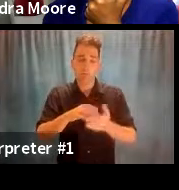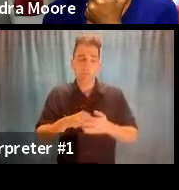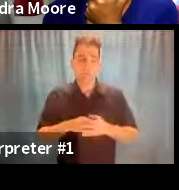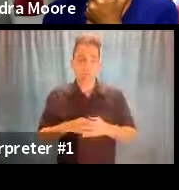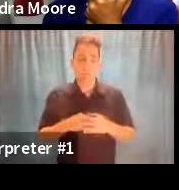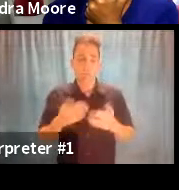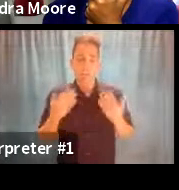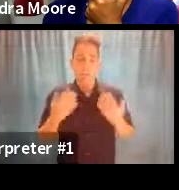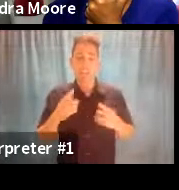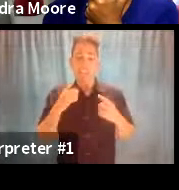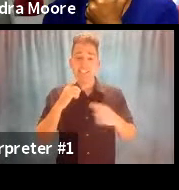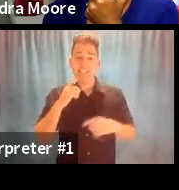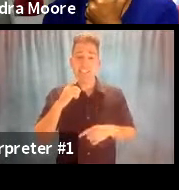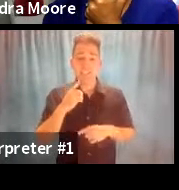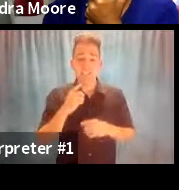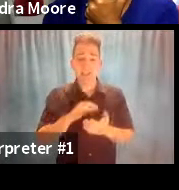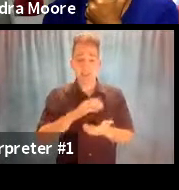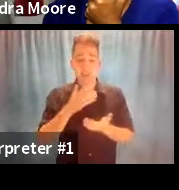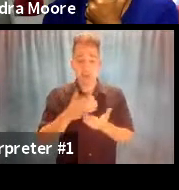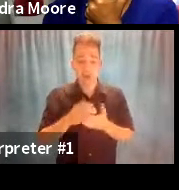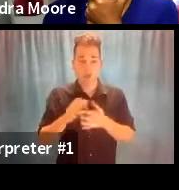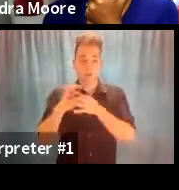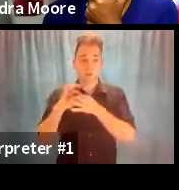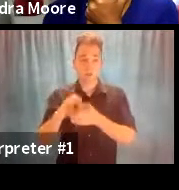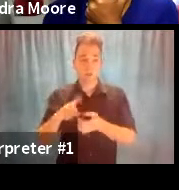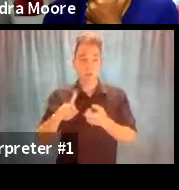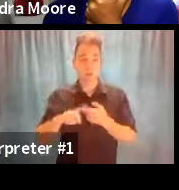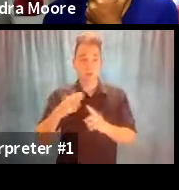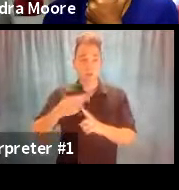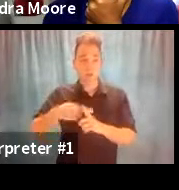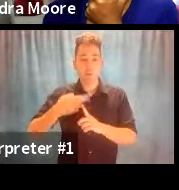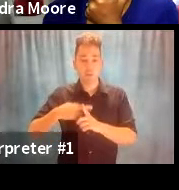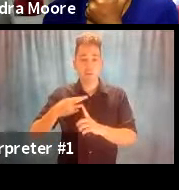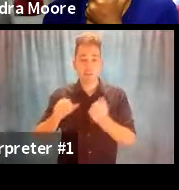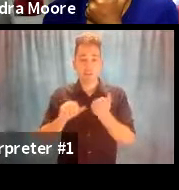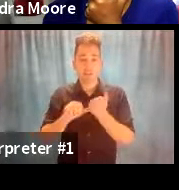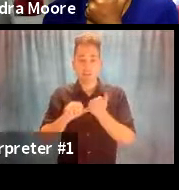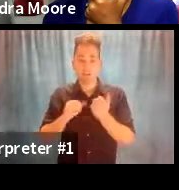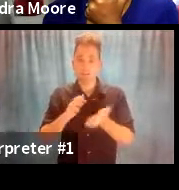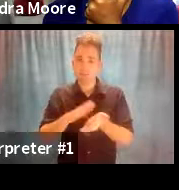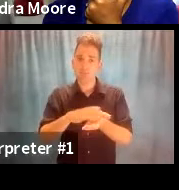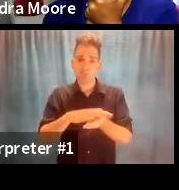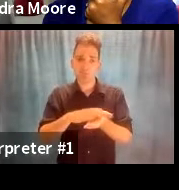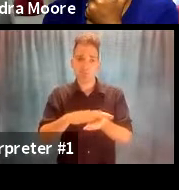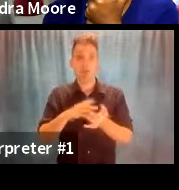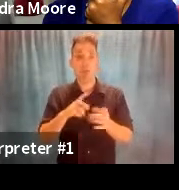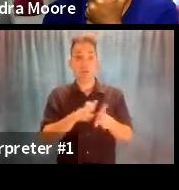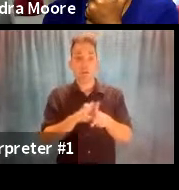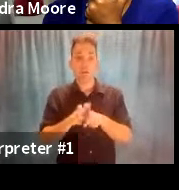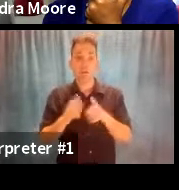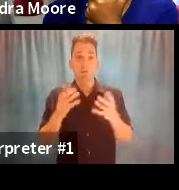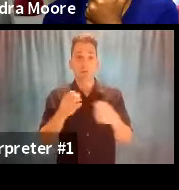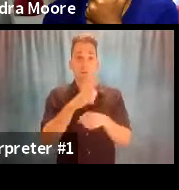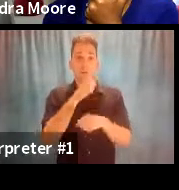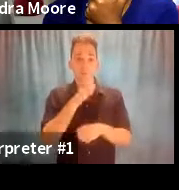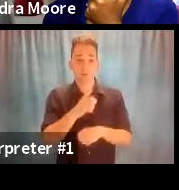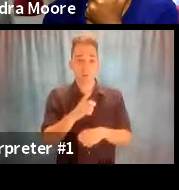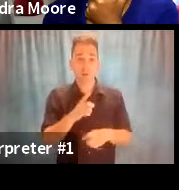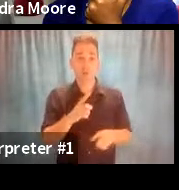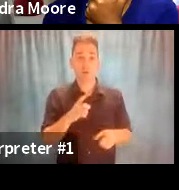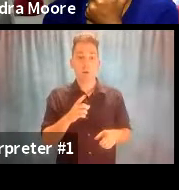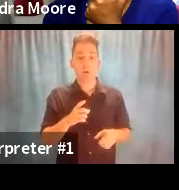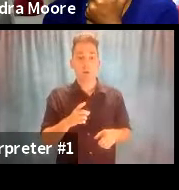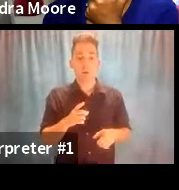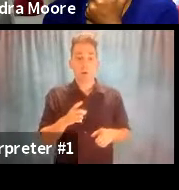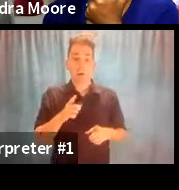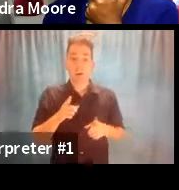rental assistance that's going to be going out, but we want to really make sure that folks put a fine T on that. It's easy to access, which